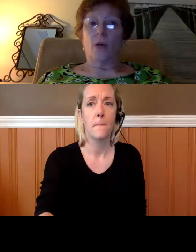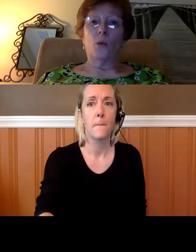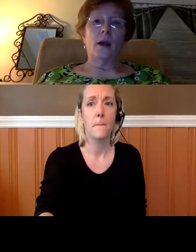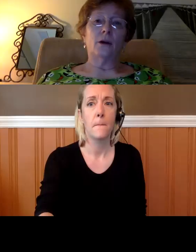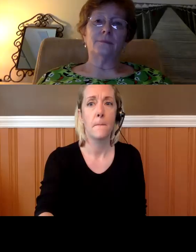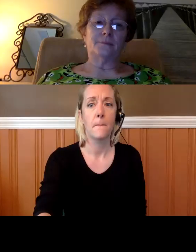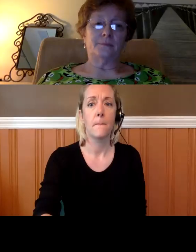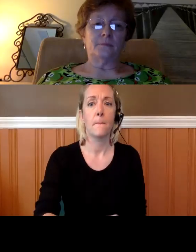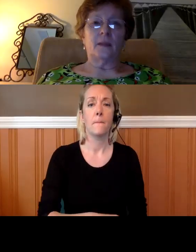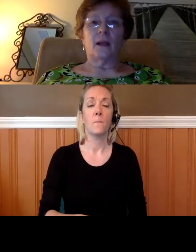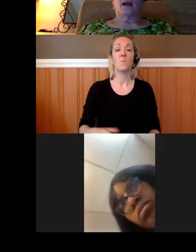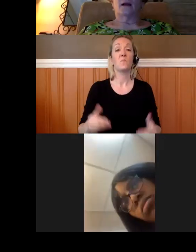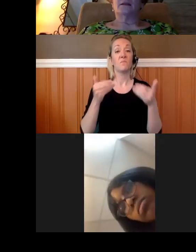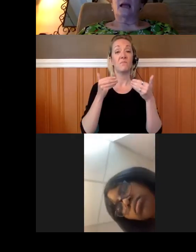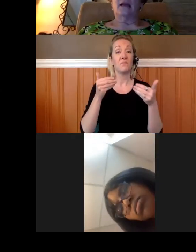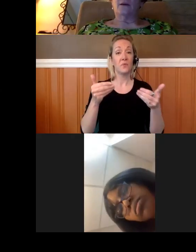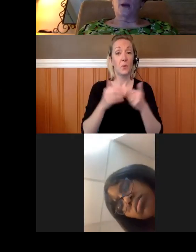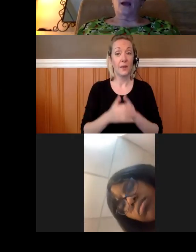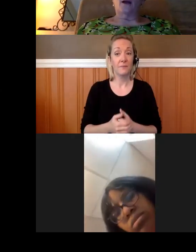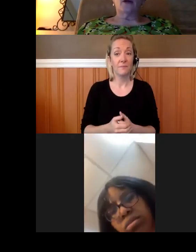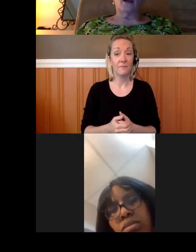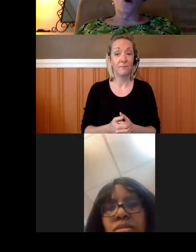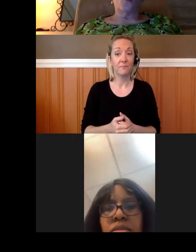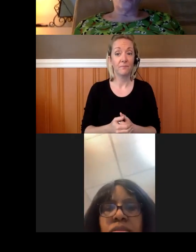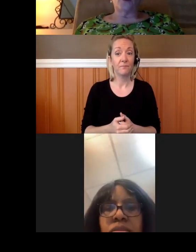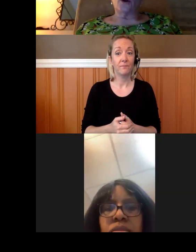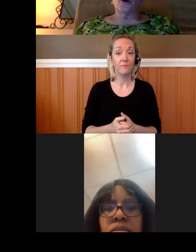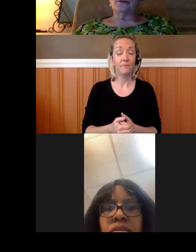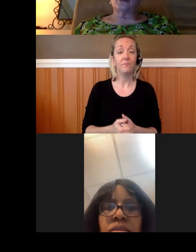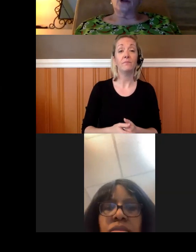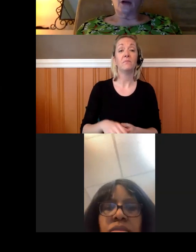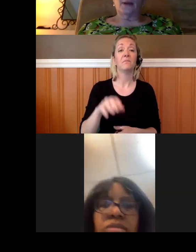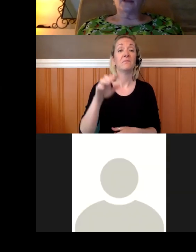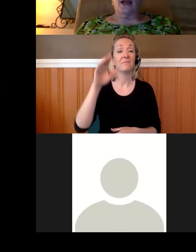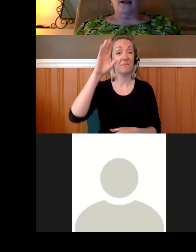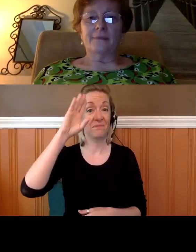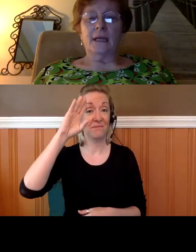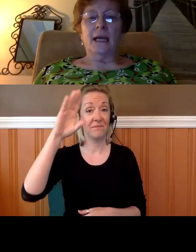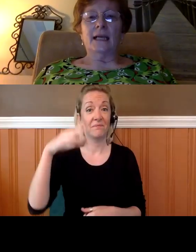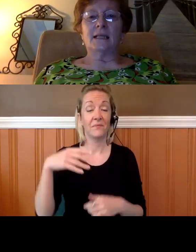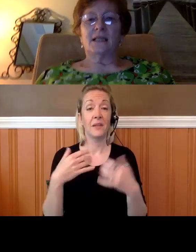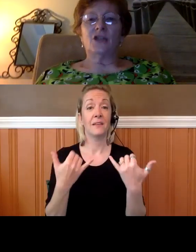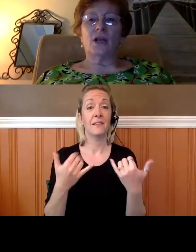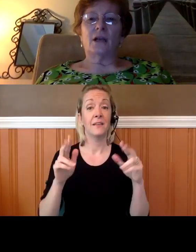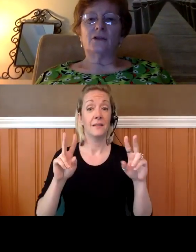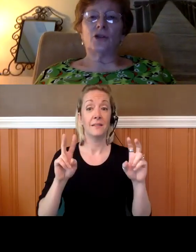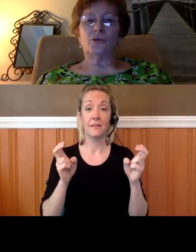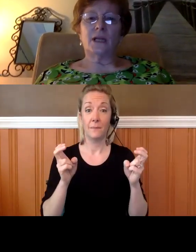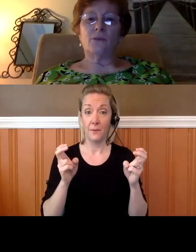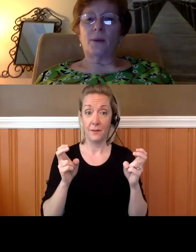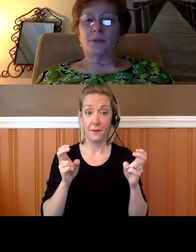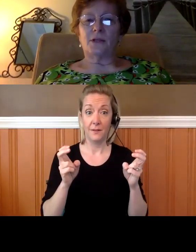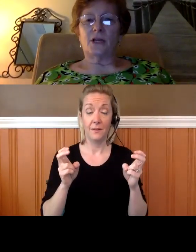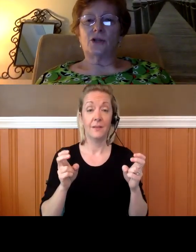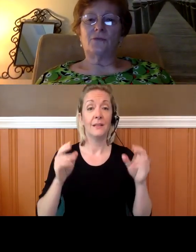And Sandy, take it away. Take it away. Okay, what we're going to talk about today is teaching